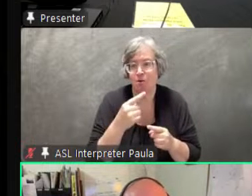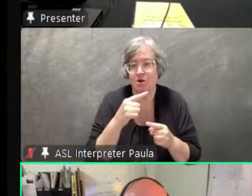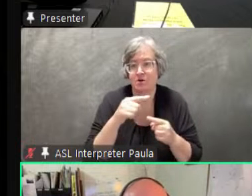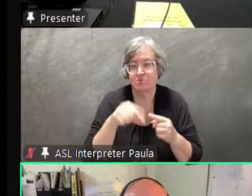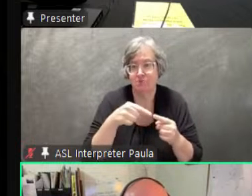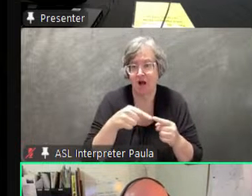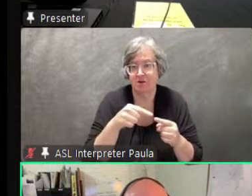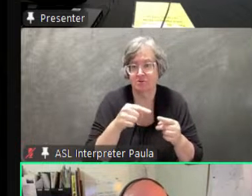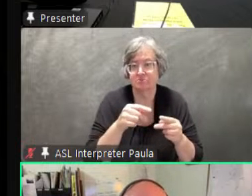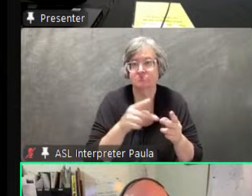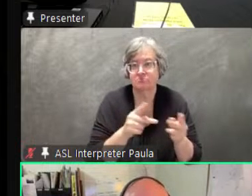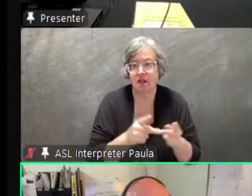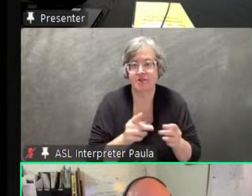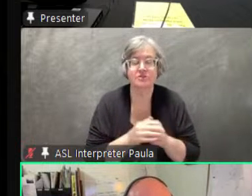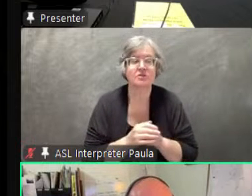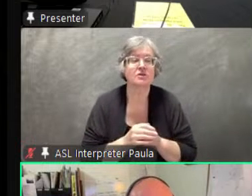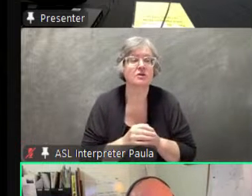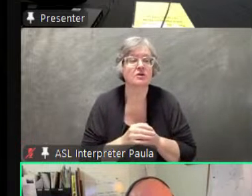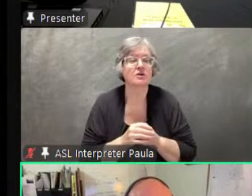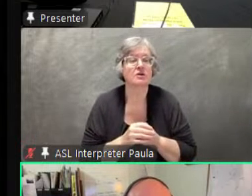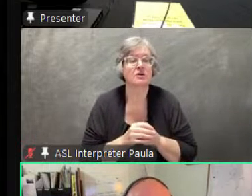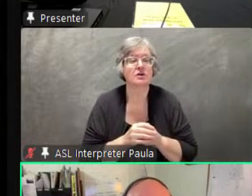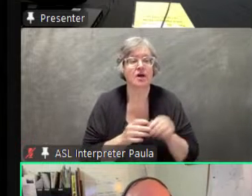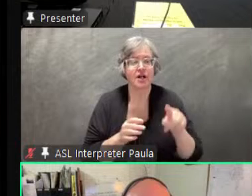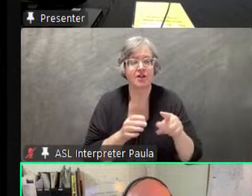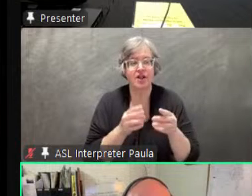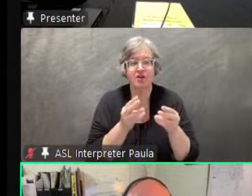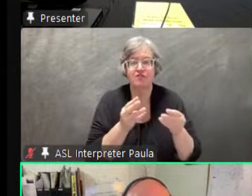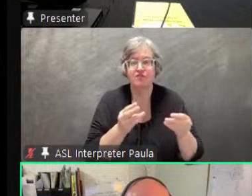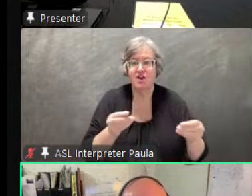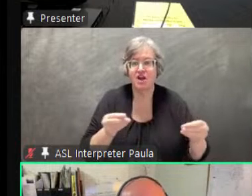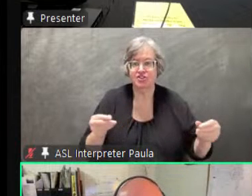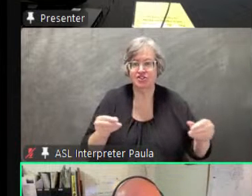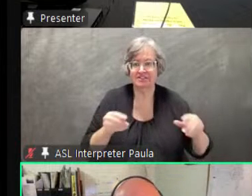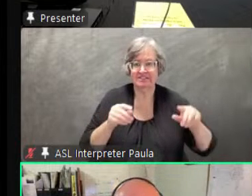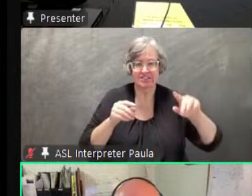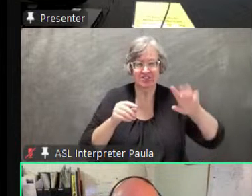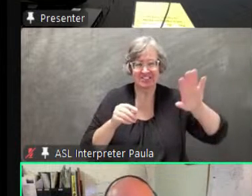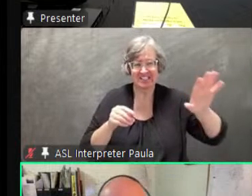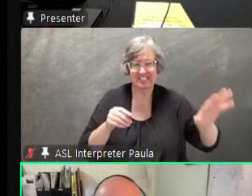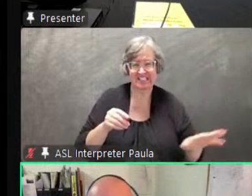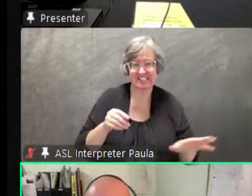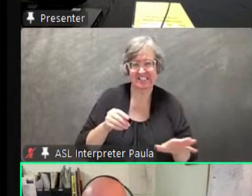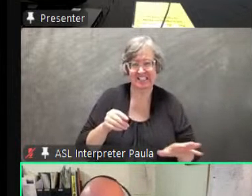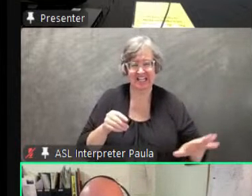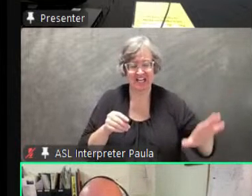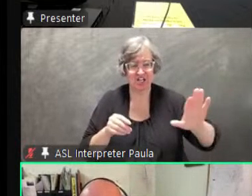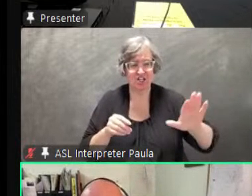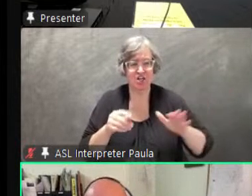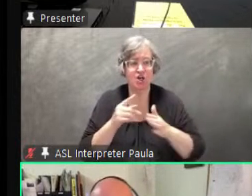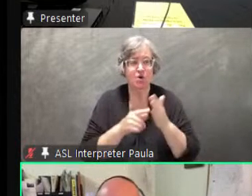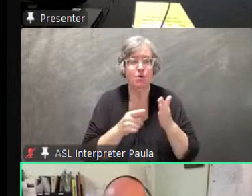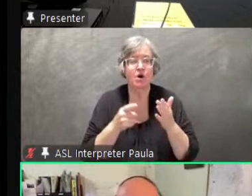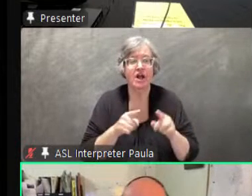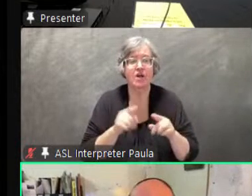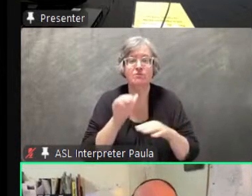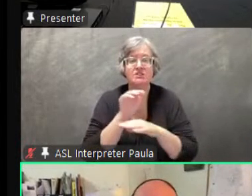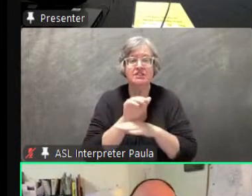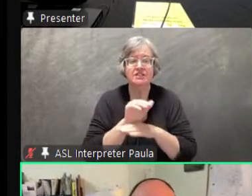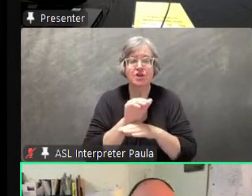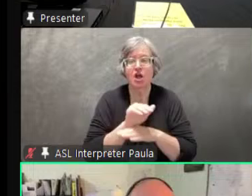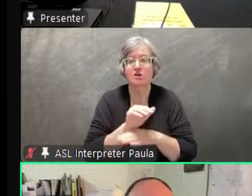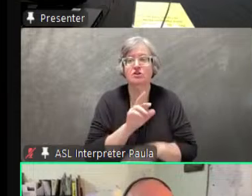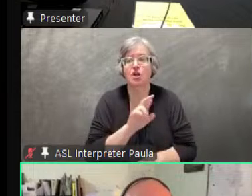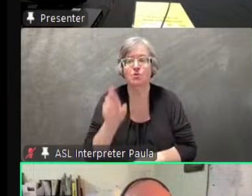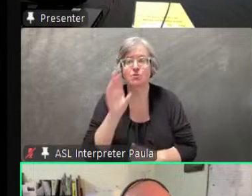can. And finally, of course, the grid fades out a bit on the very edges. But now I want you to notice what happens in the evenings, which is the image on the